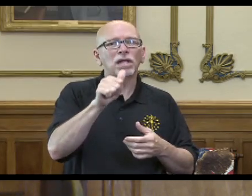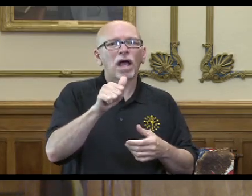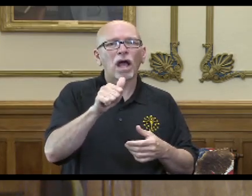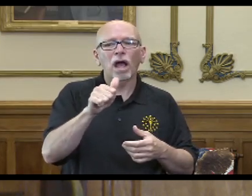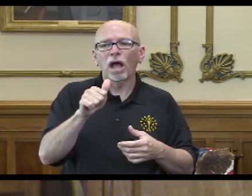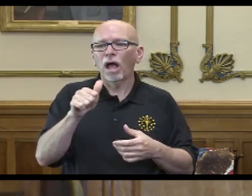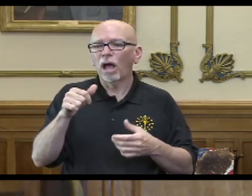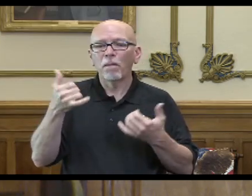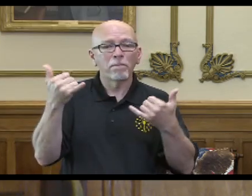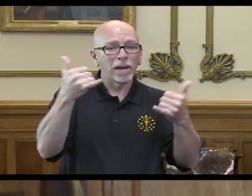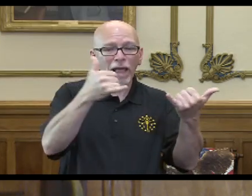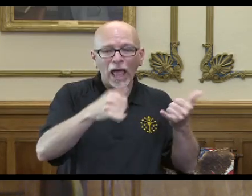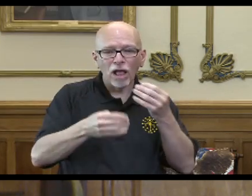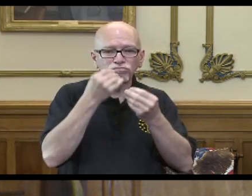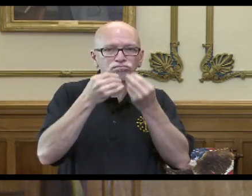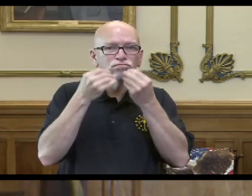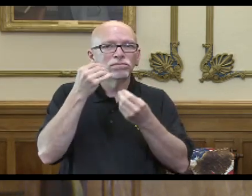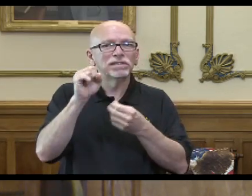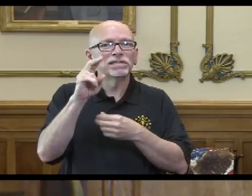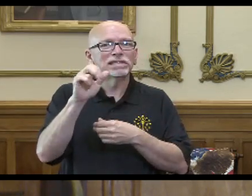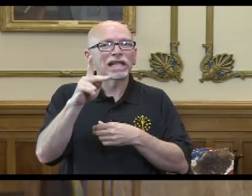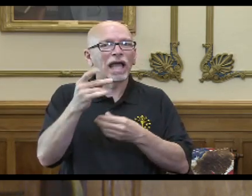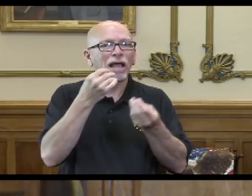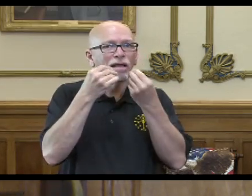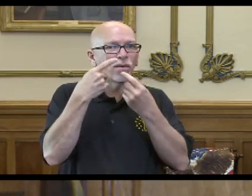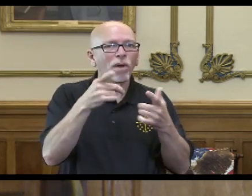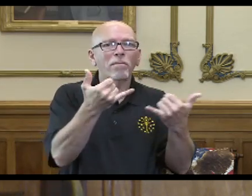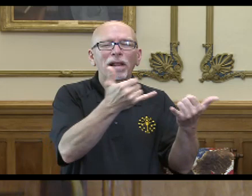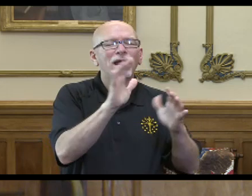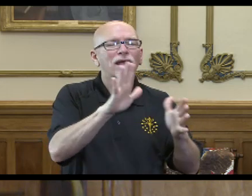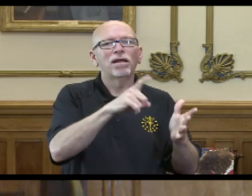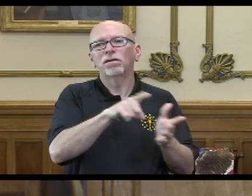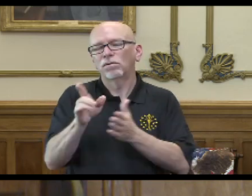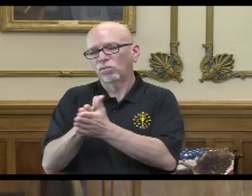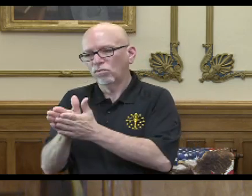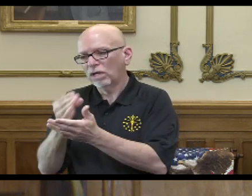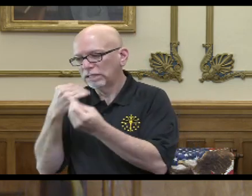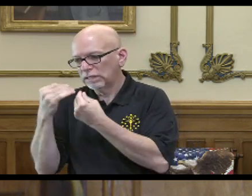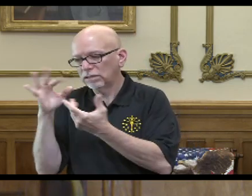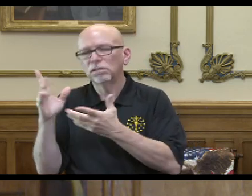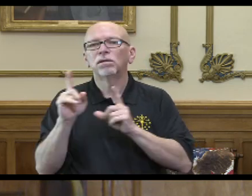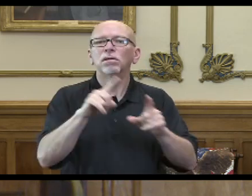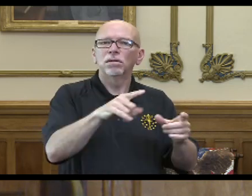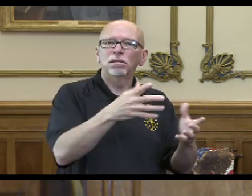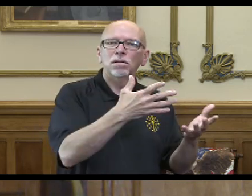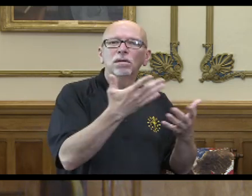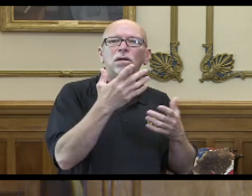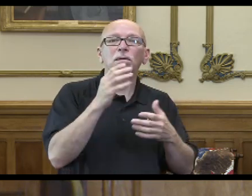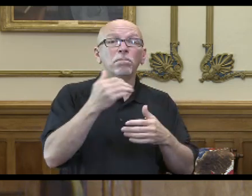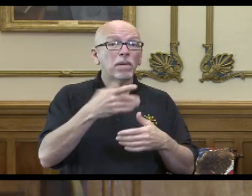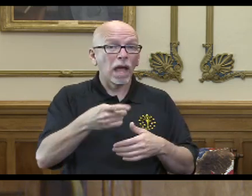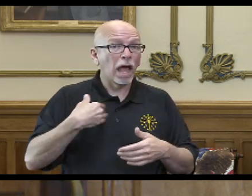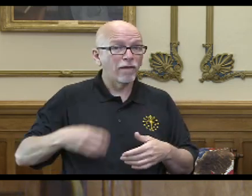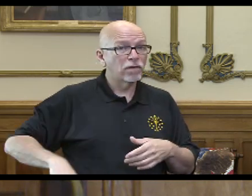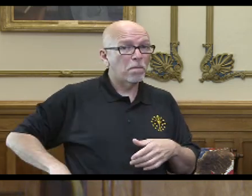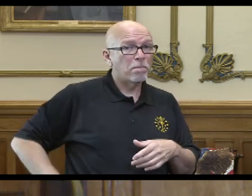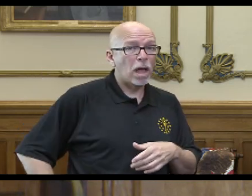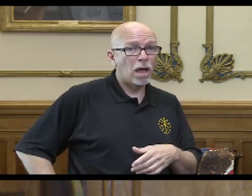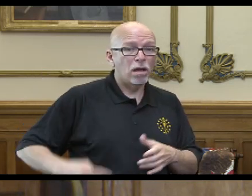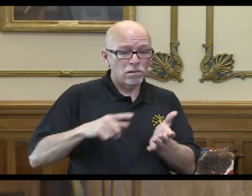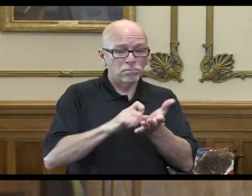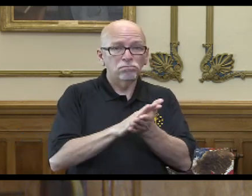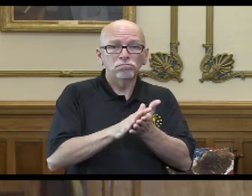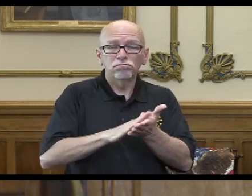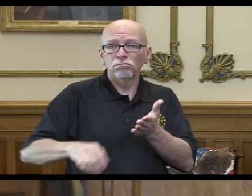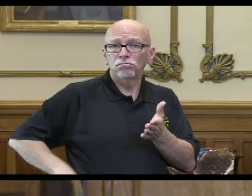there with them while they're on the playground equipment and eat. And we continue to either let them have a little thing of alcohol in their pocket that they put on their